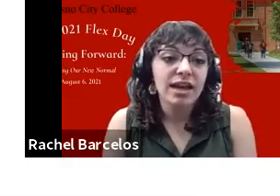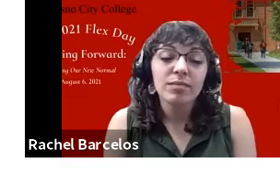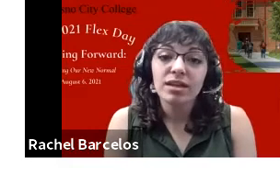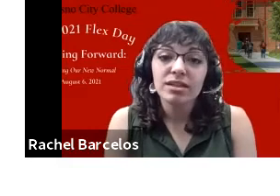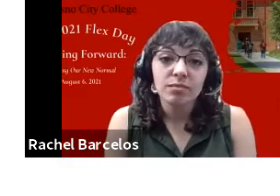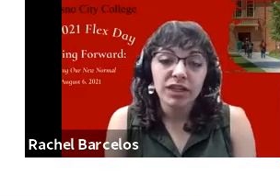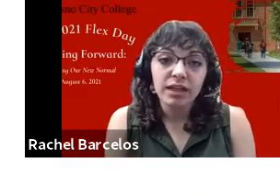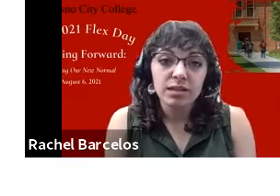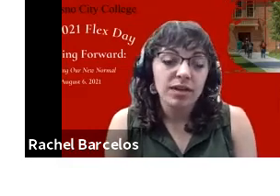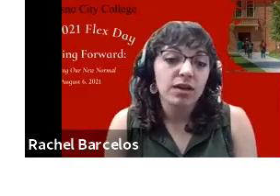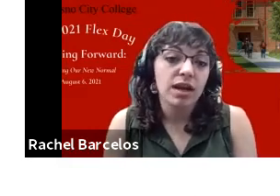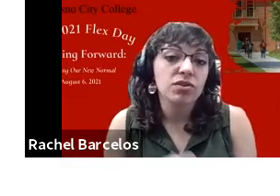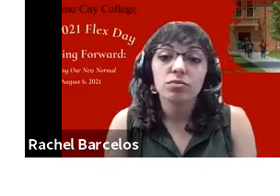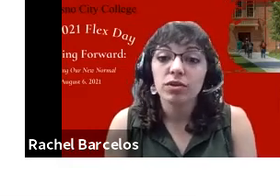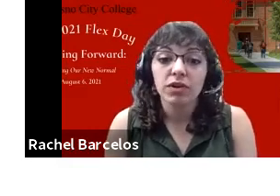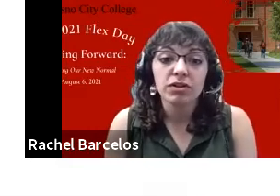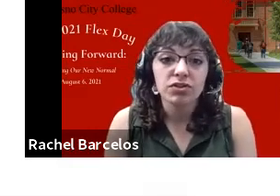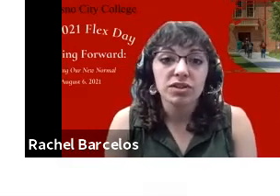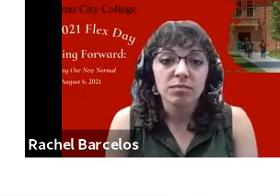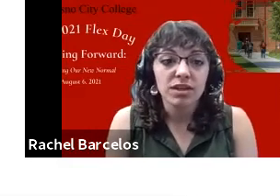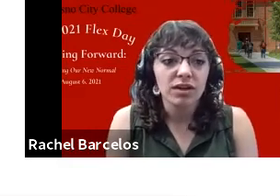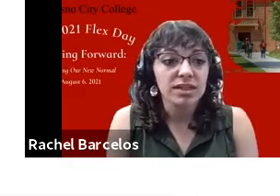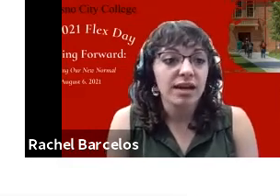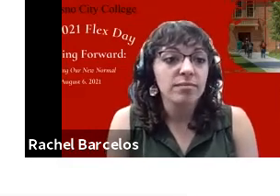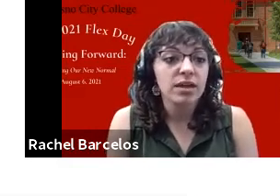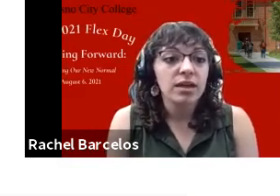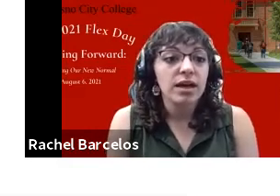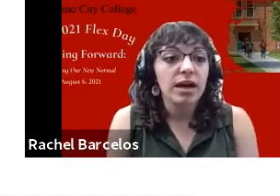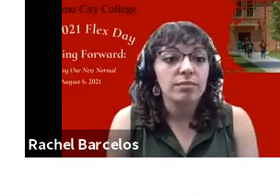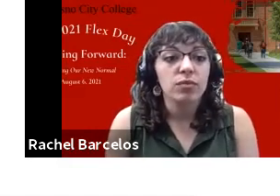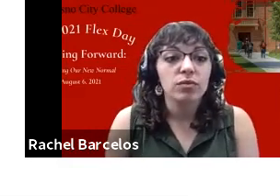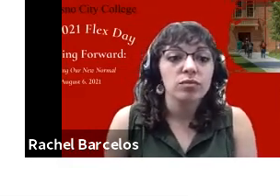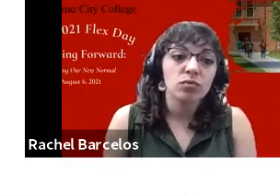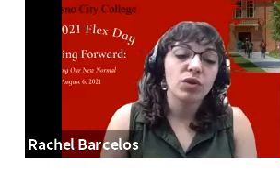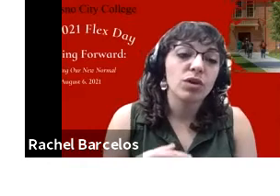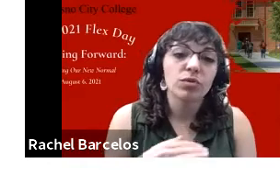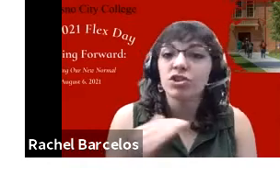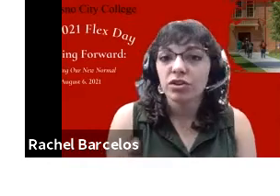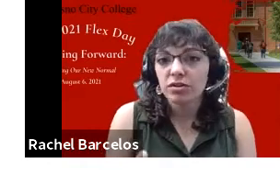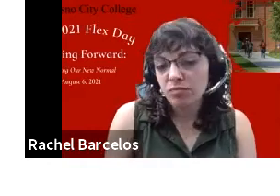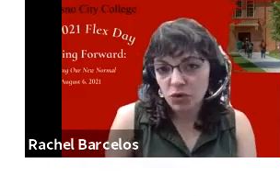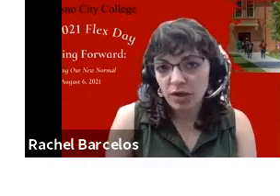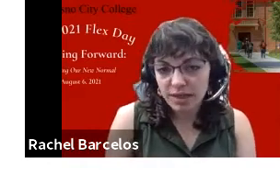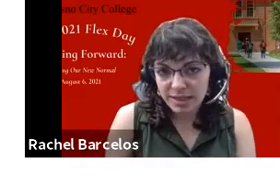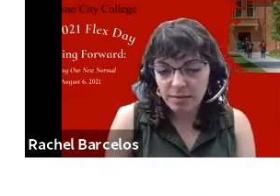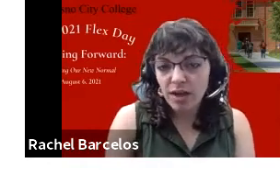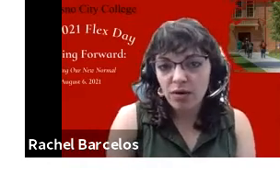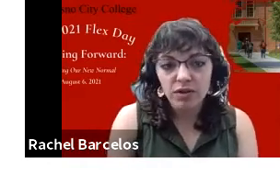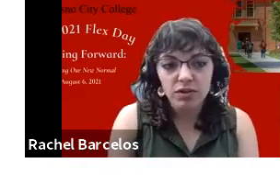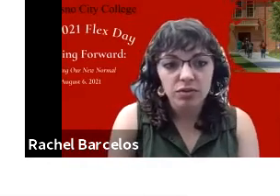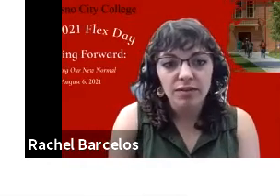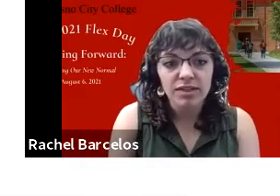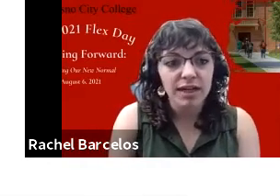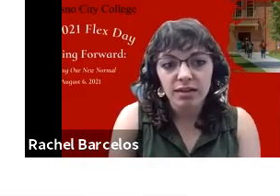the exam is complete, depending on how you prefer to submit your exam, we will return your exam,